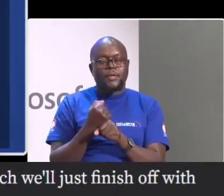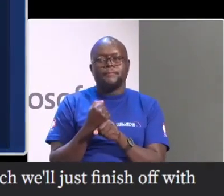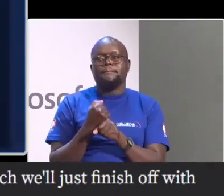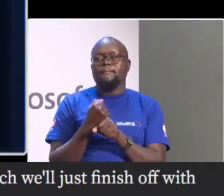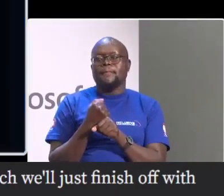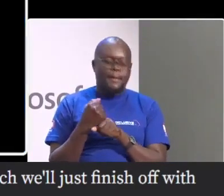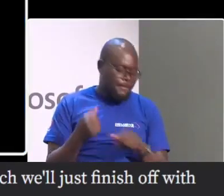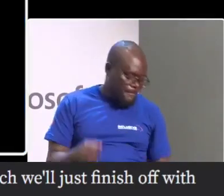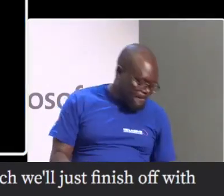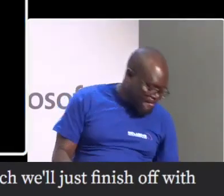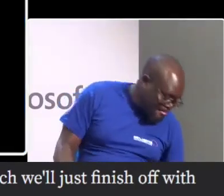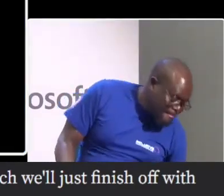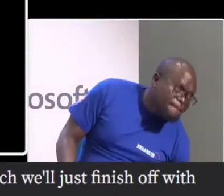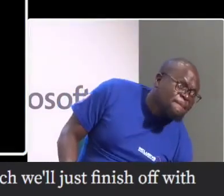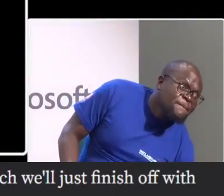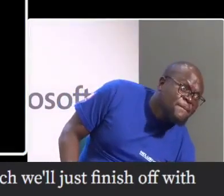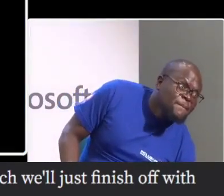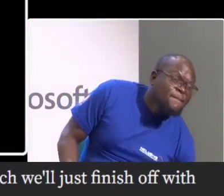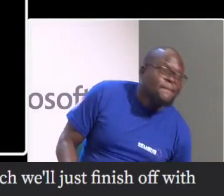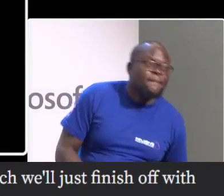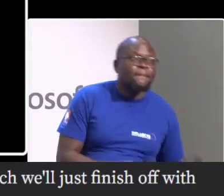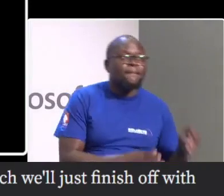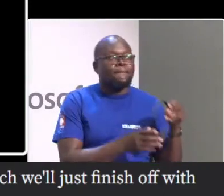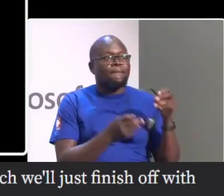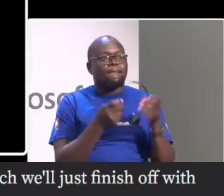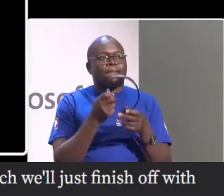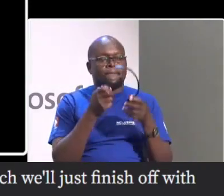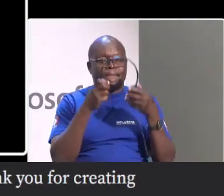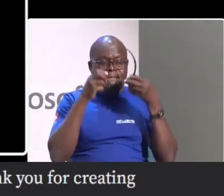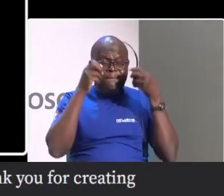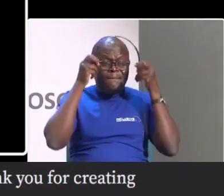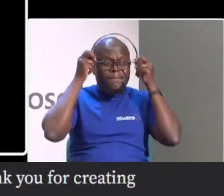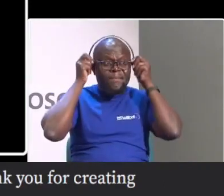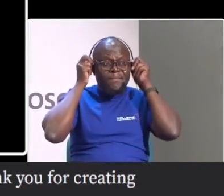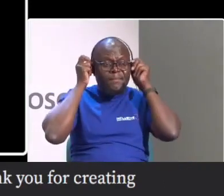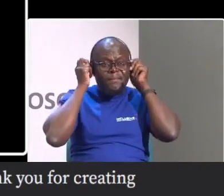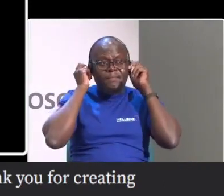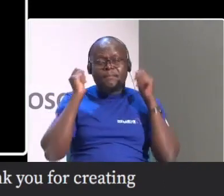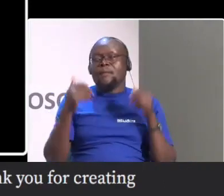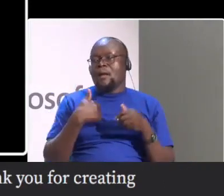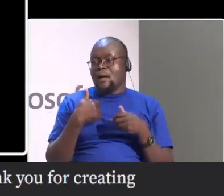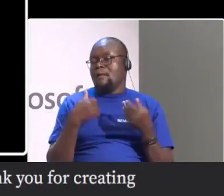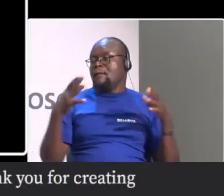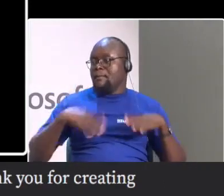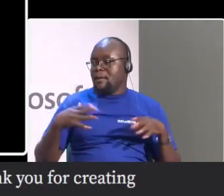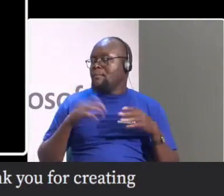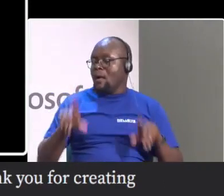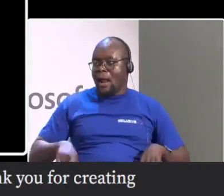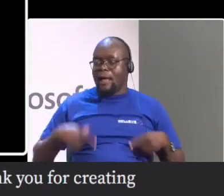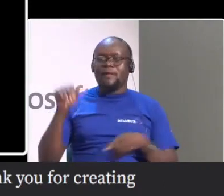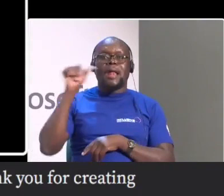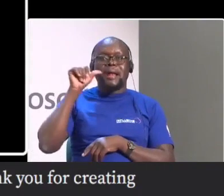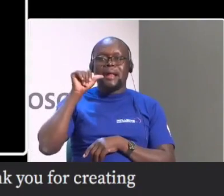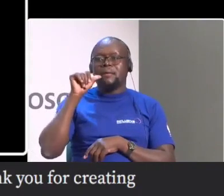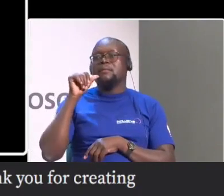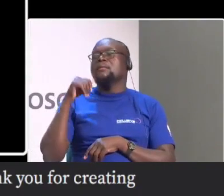leadership. So do carry on this. I actually have a colleague live in London who is on